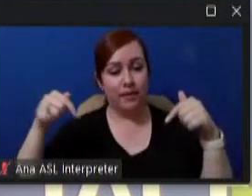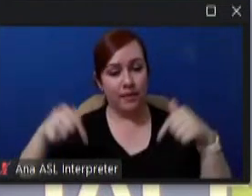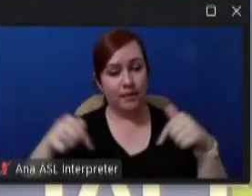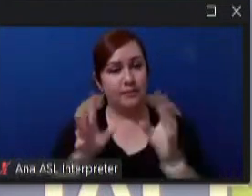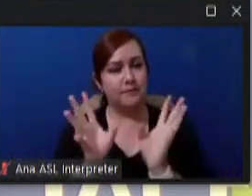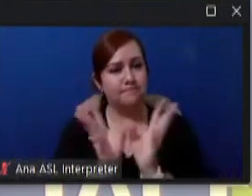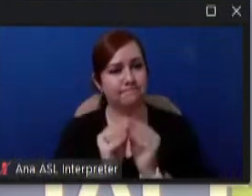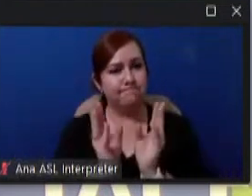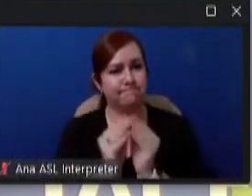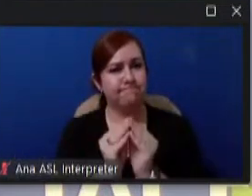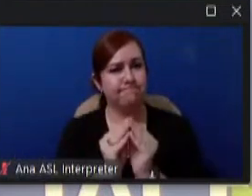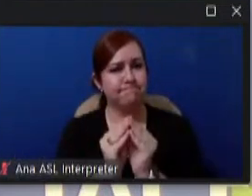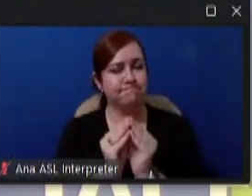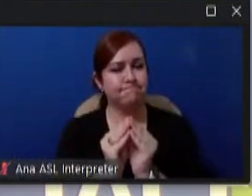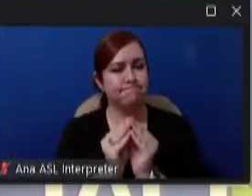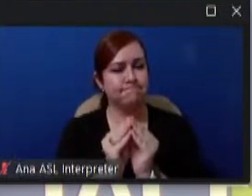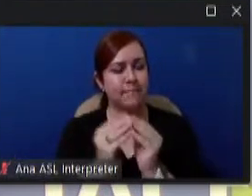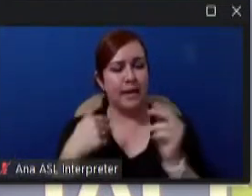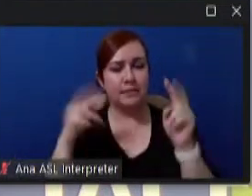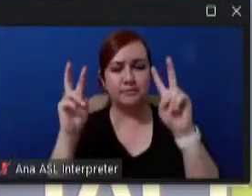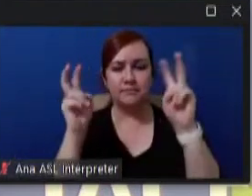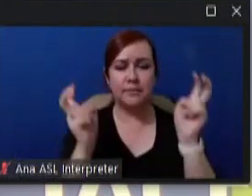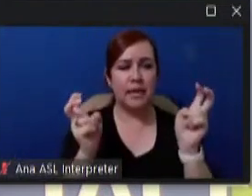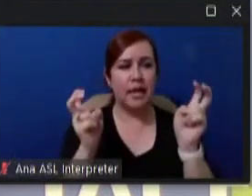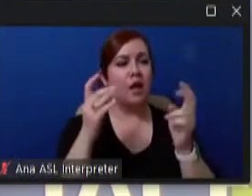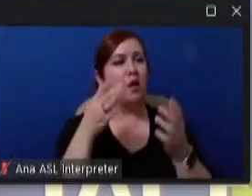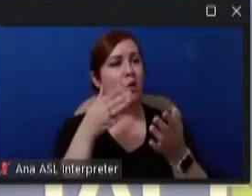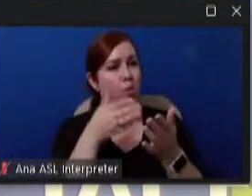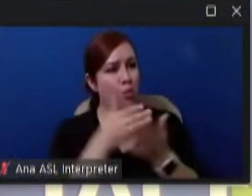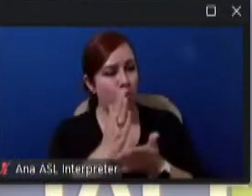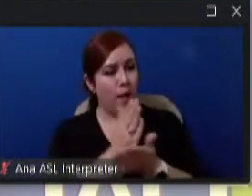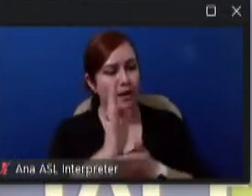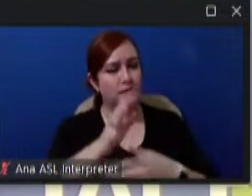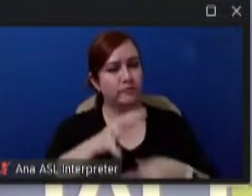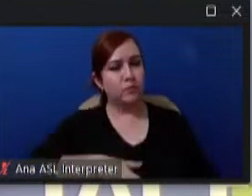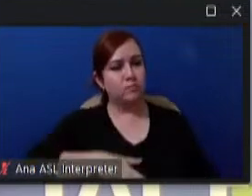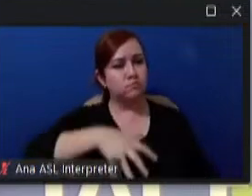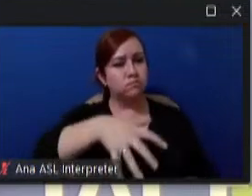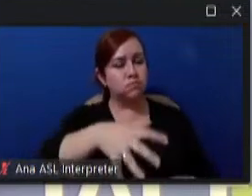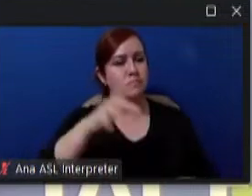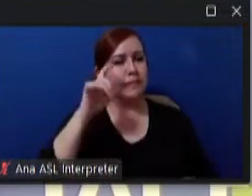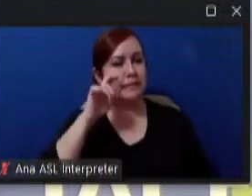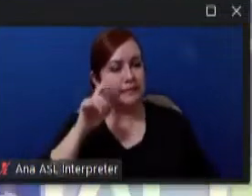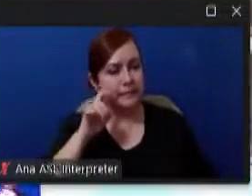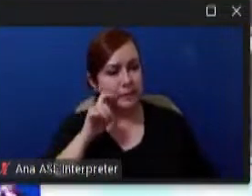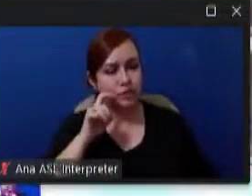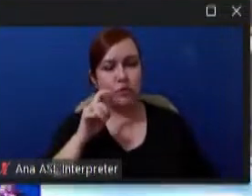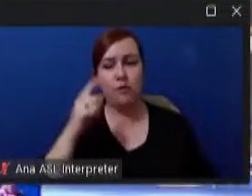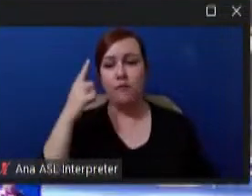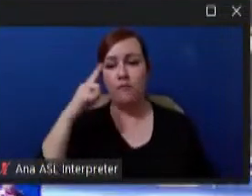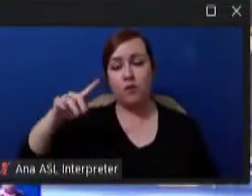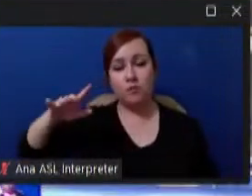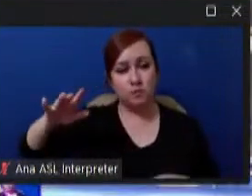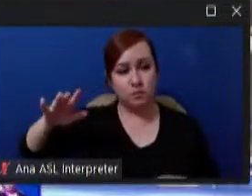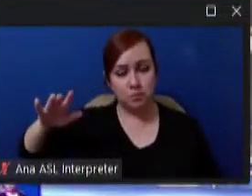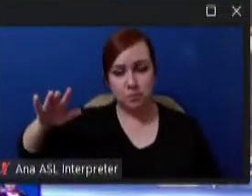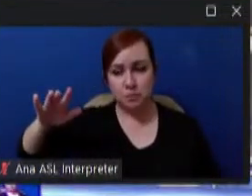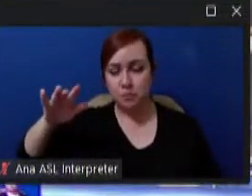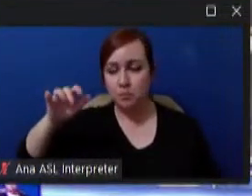This hearing is entitled Sexual and Reproductive Rights of Girls and